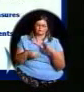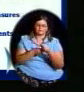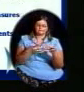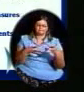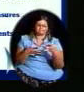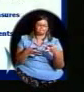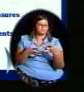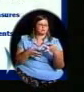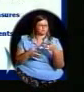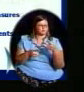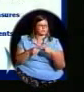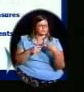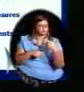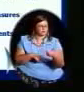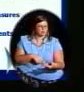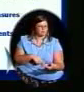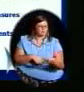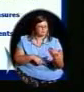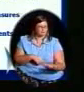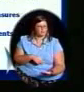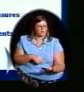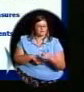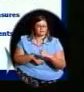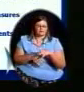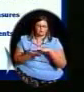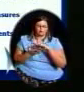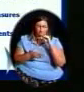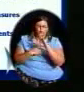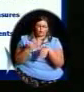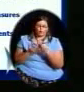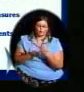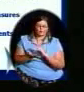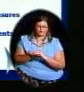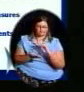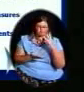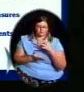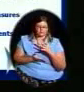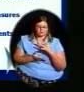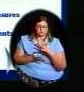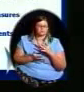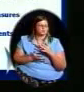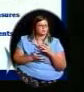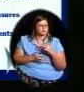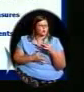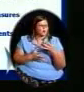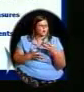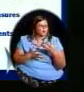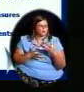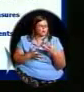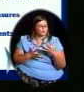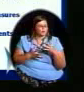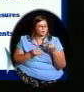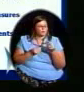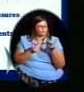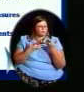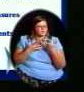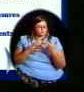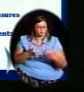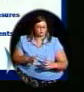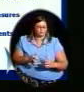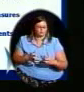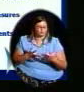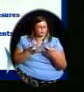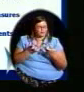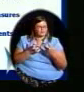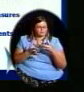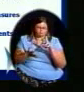to them. They need to learn all this information. We want them to look at it, study it, really look